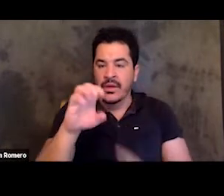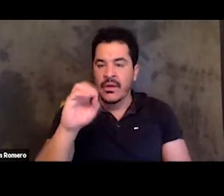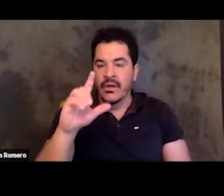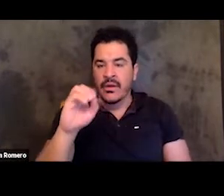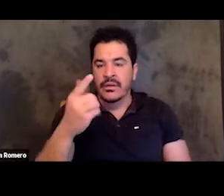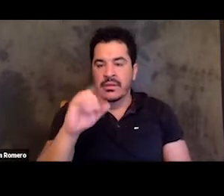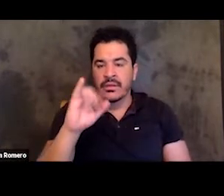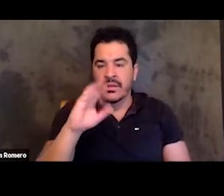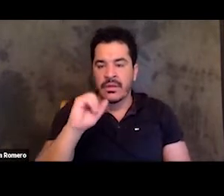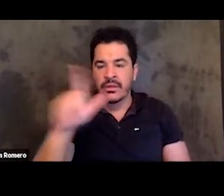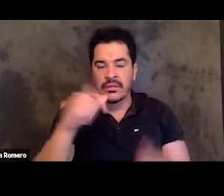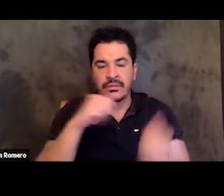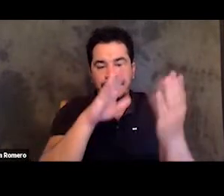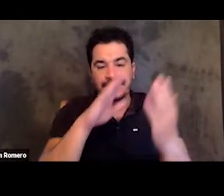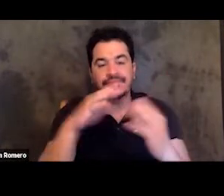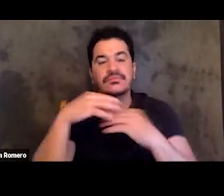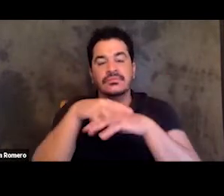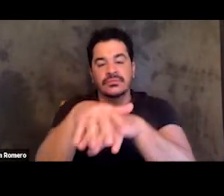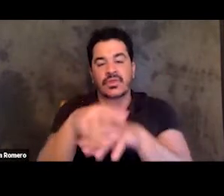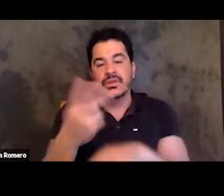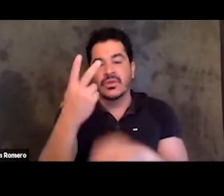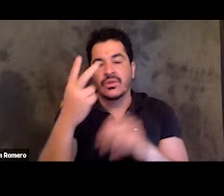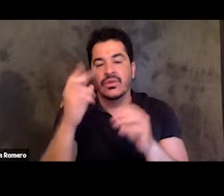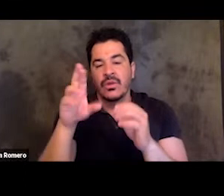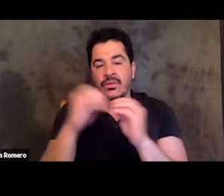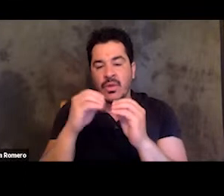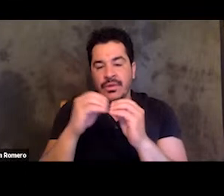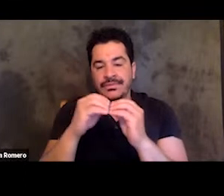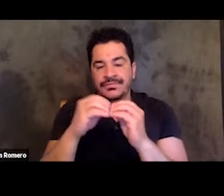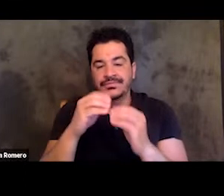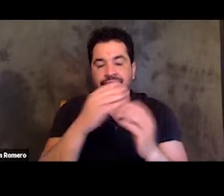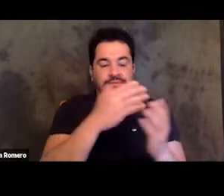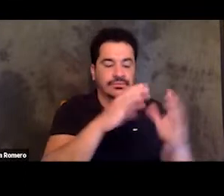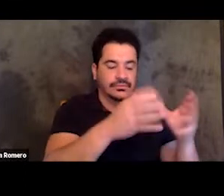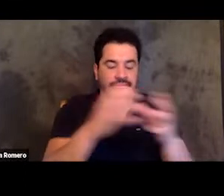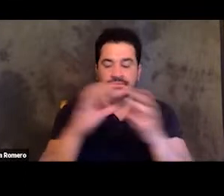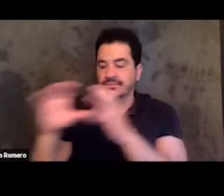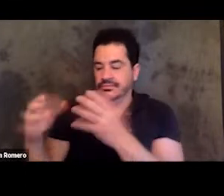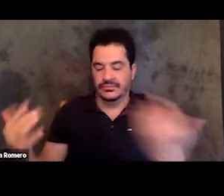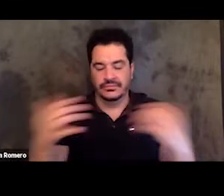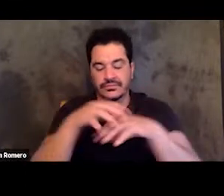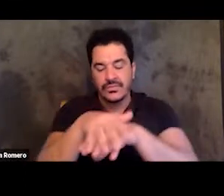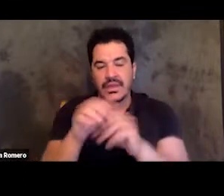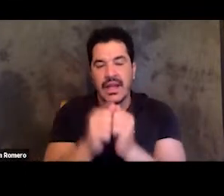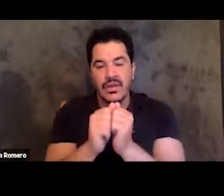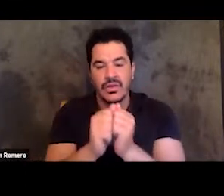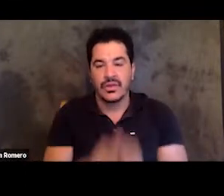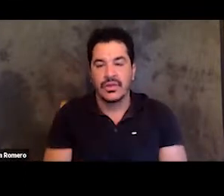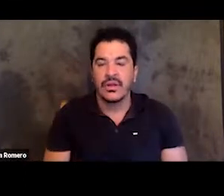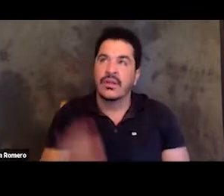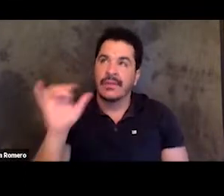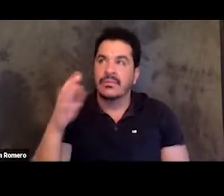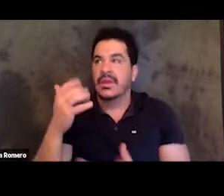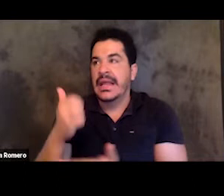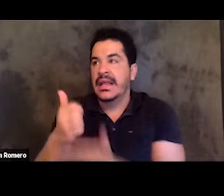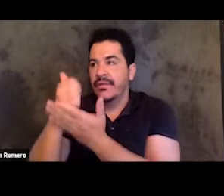services, integrating 2 or more dimensions of well-being. So maybe looking at, both an intervention that looks